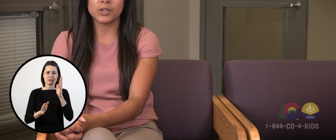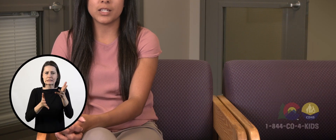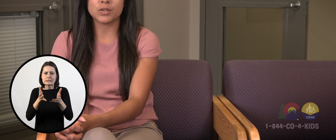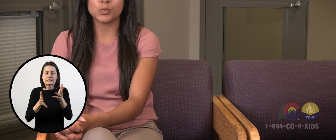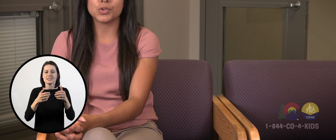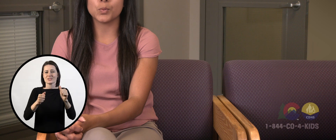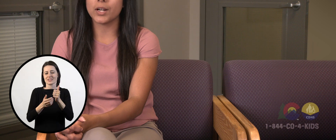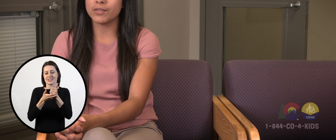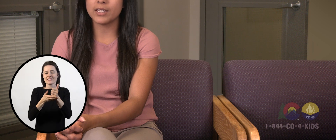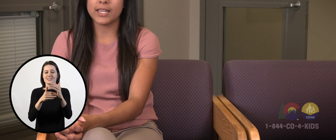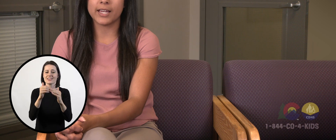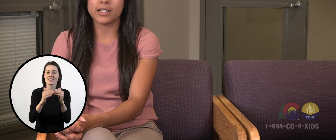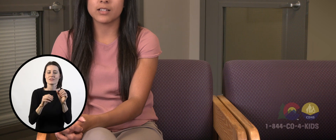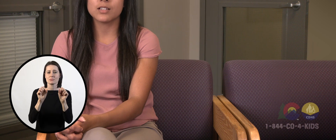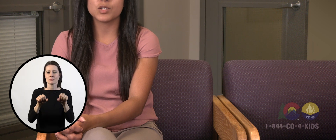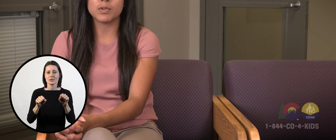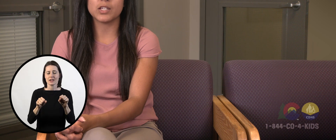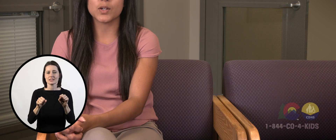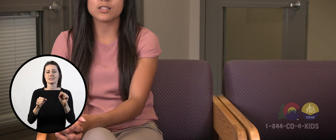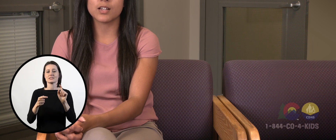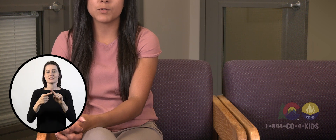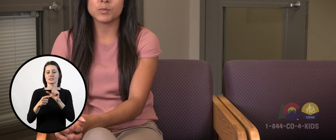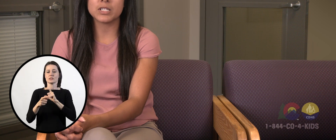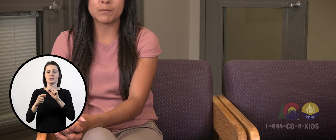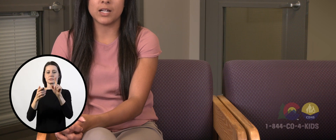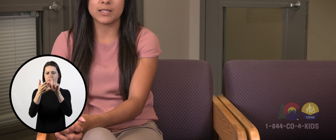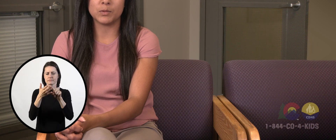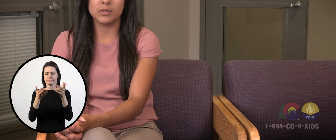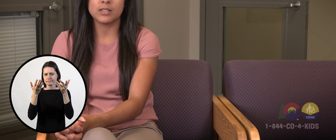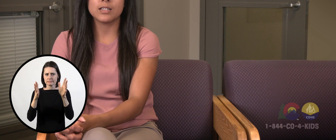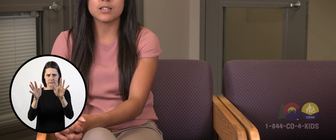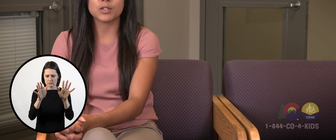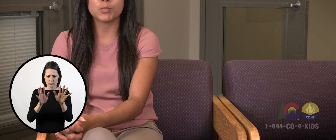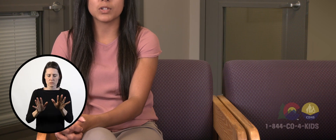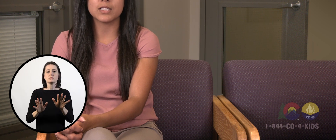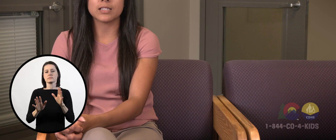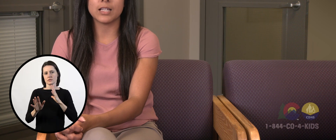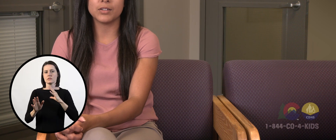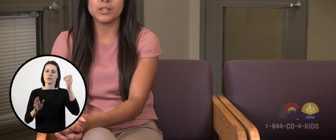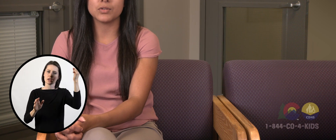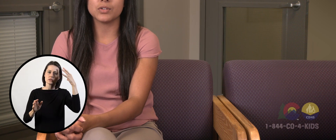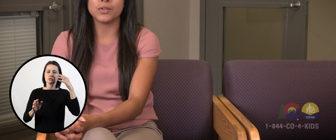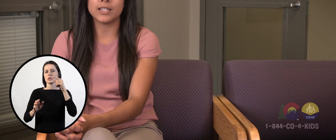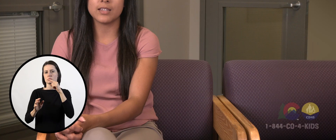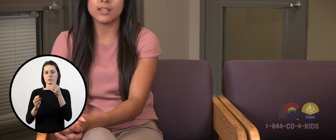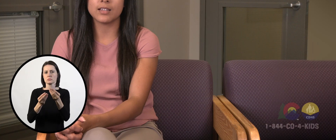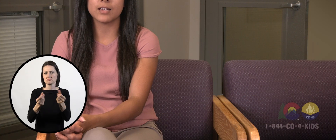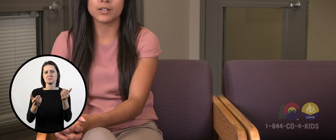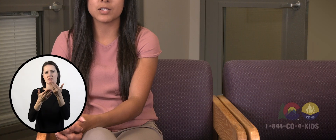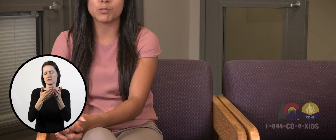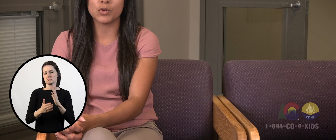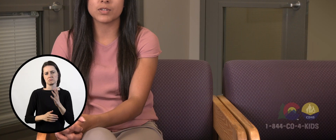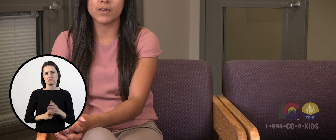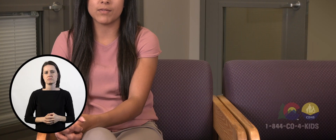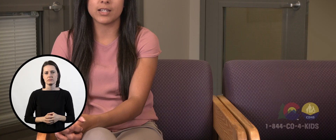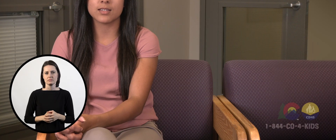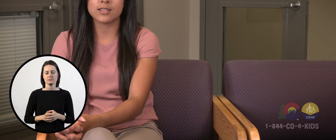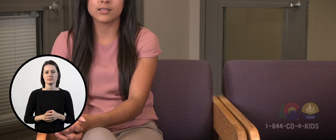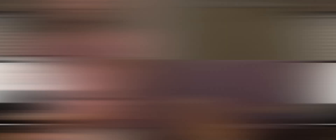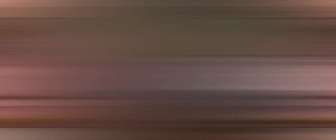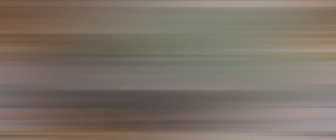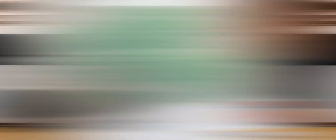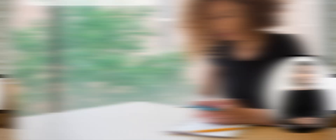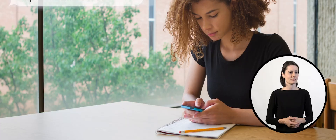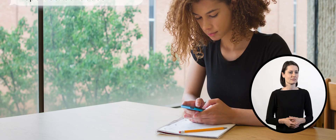center employees will do whatever they can to make you as comfortable as possible until the police allow you to do anything that could dispose of